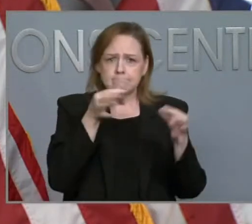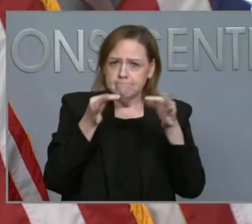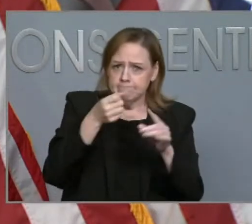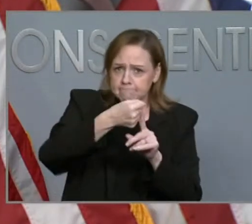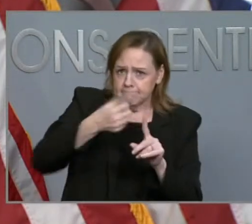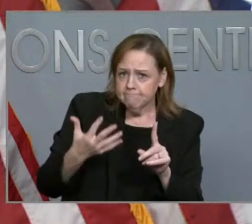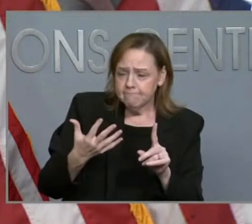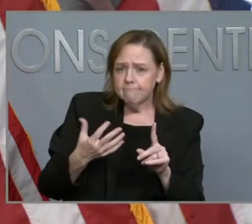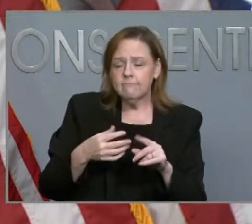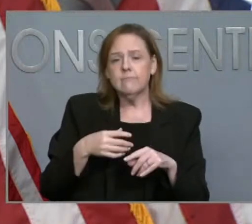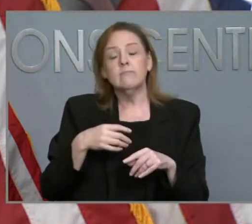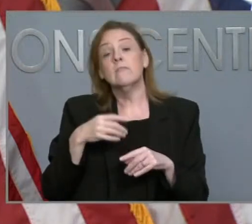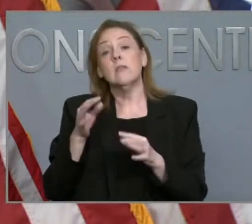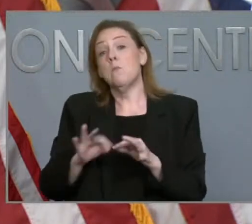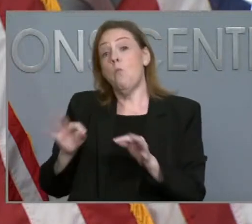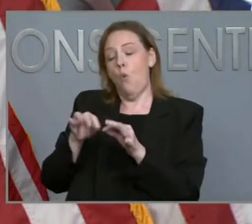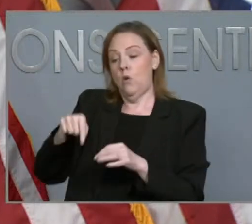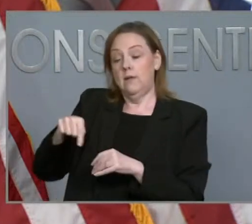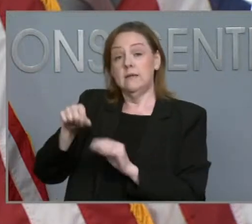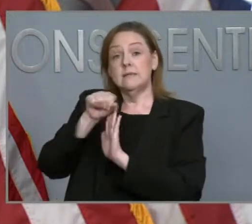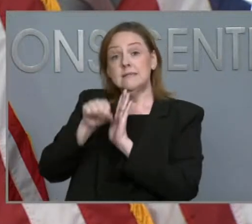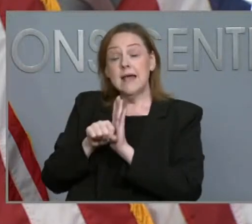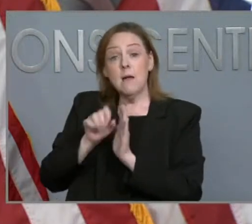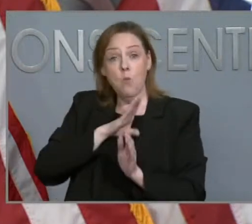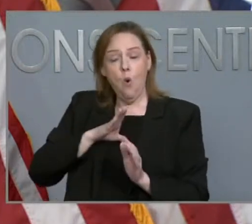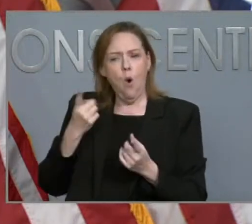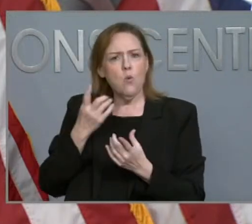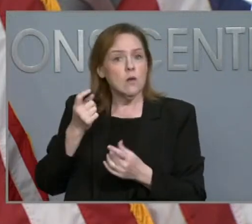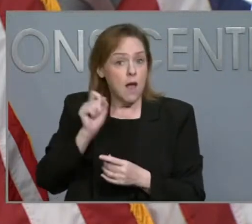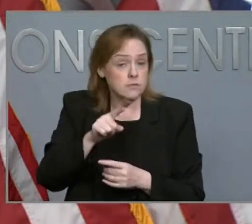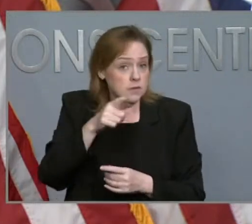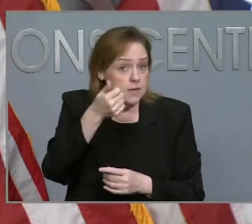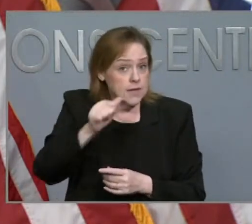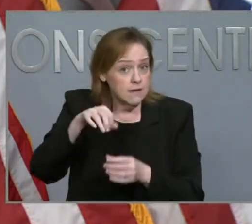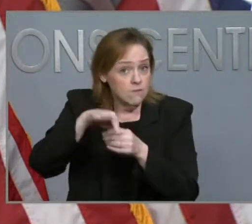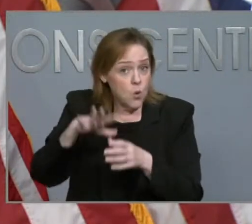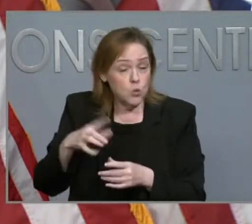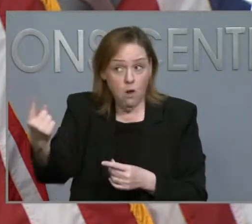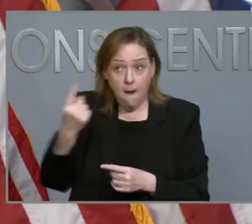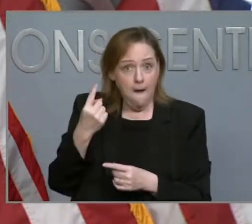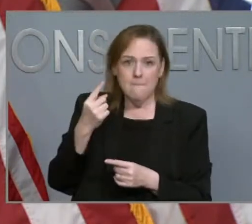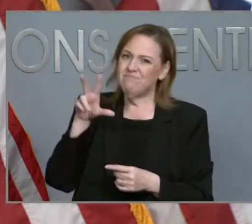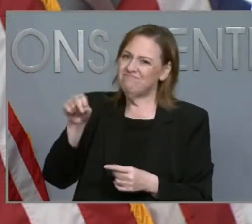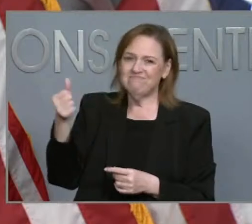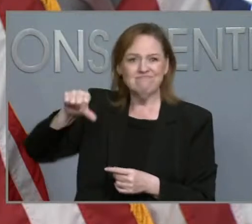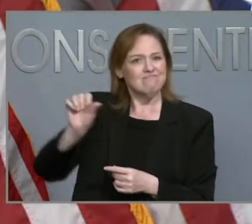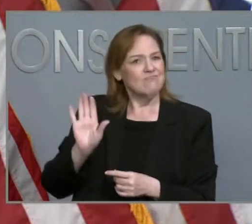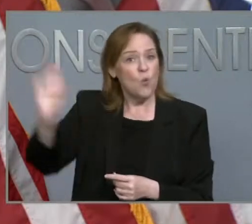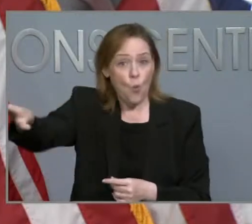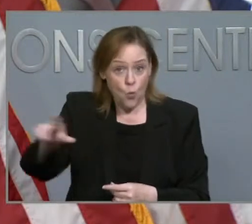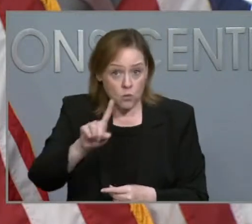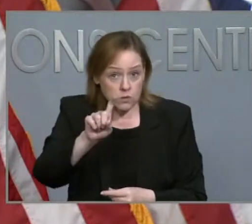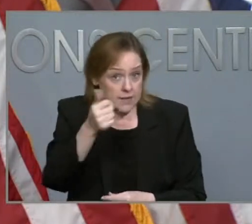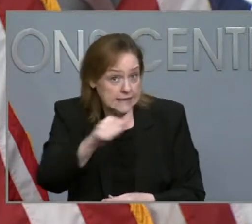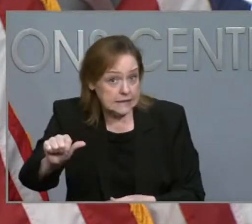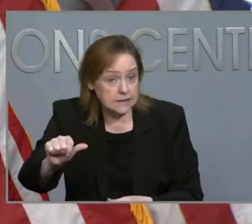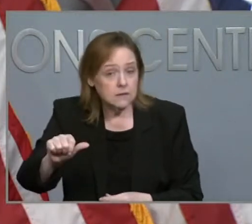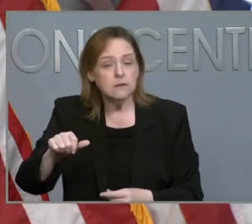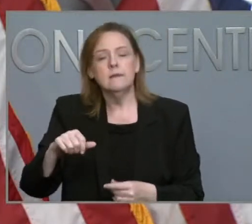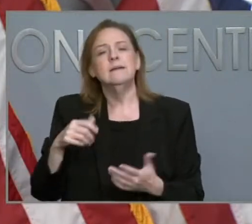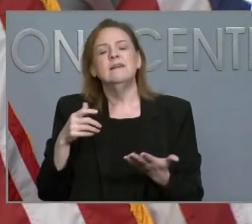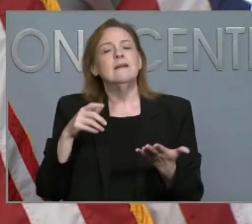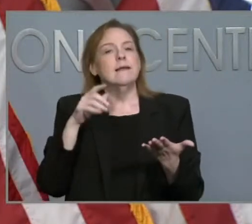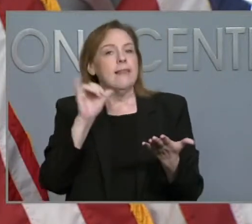key thing that the state board always wants to know is, were any voters turned away? And so the situation that I mentioned this morning, the voters patiently waited in